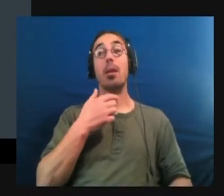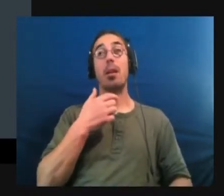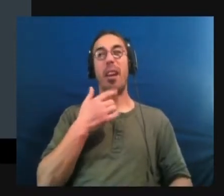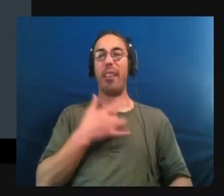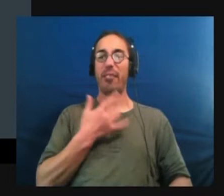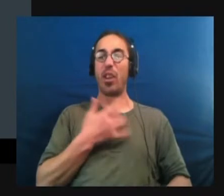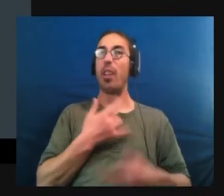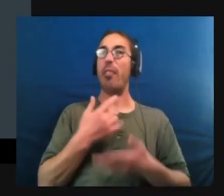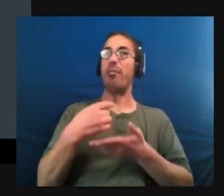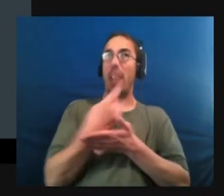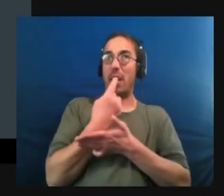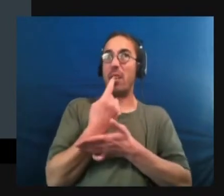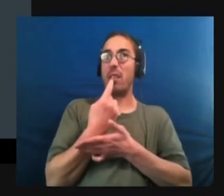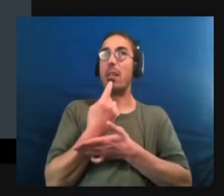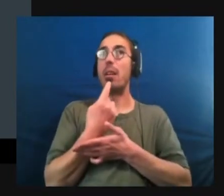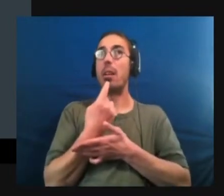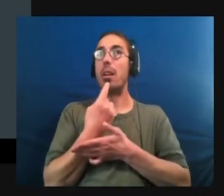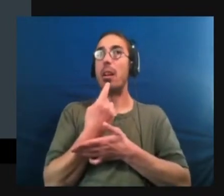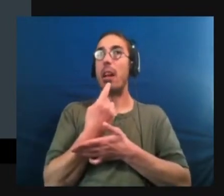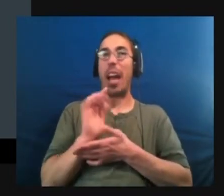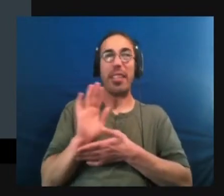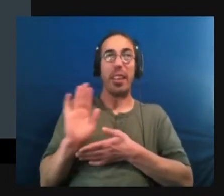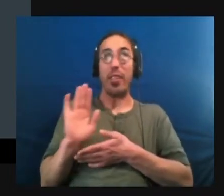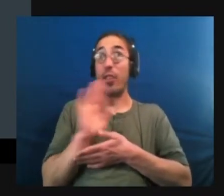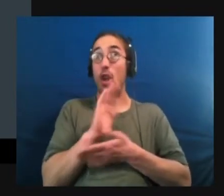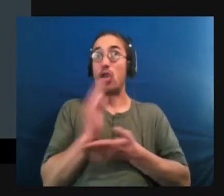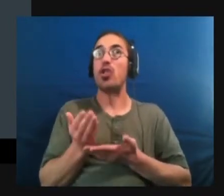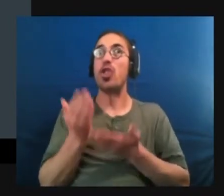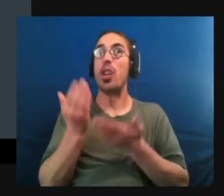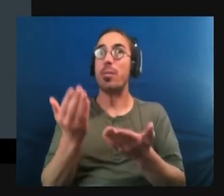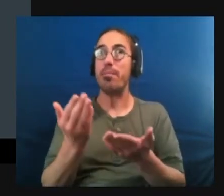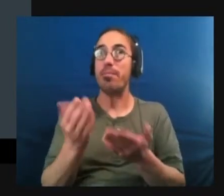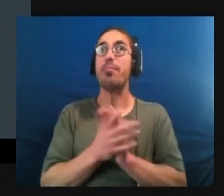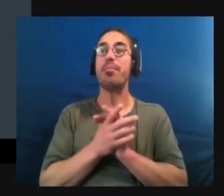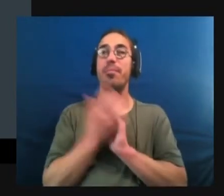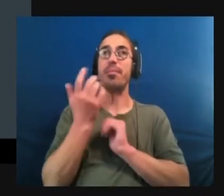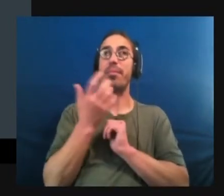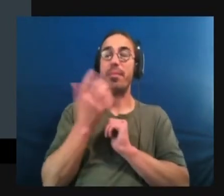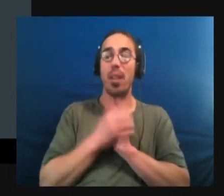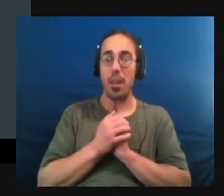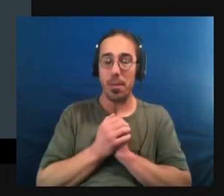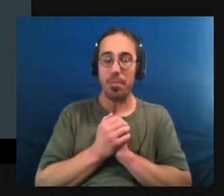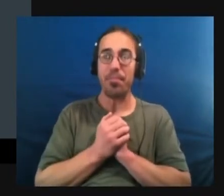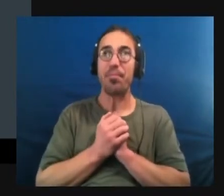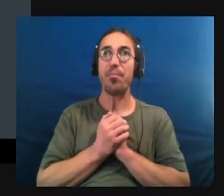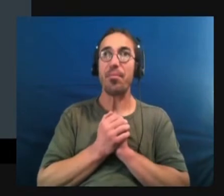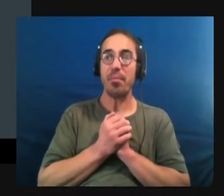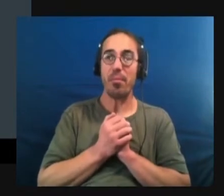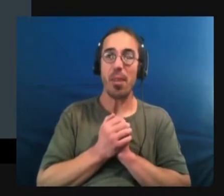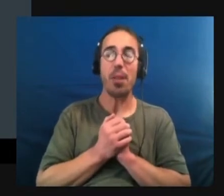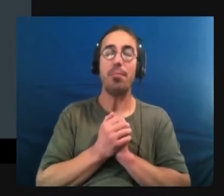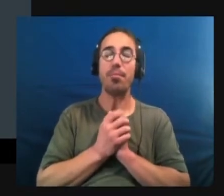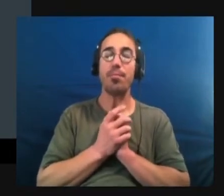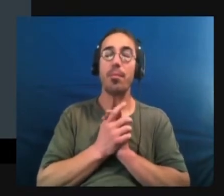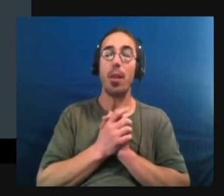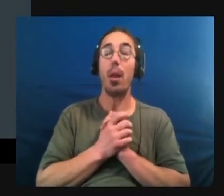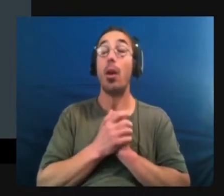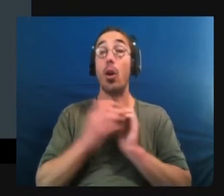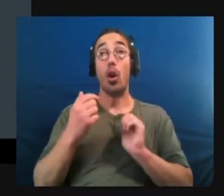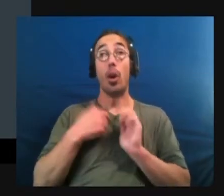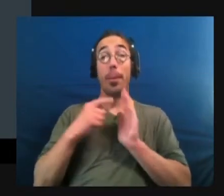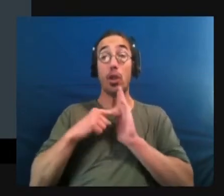at the suggestion that it has. So when I started